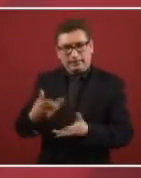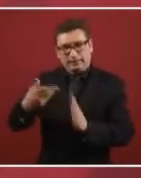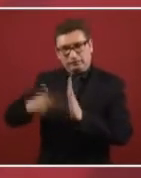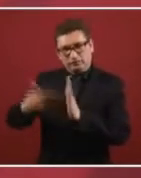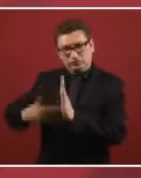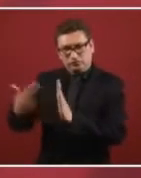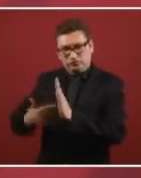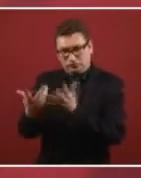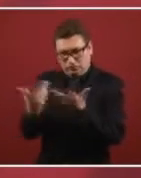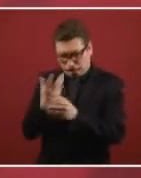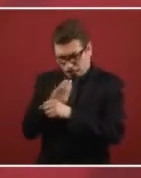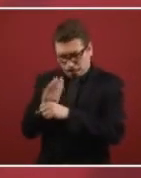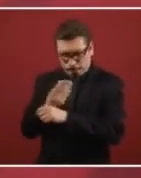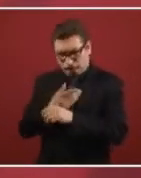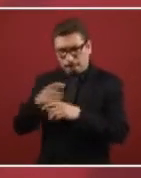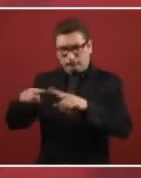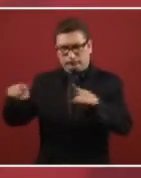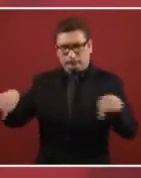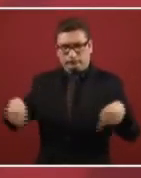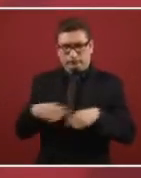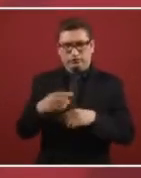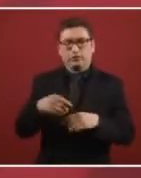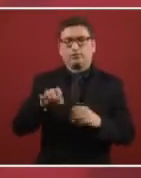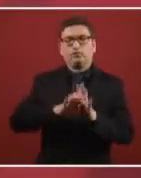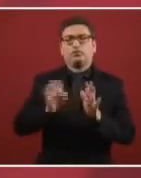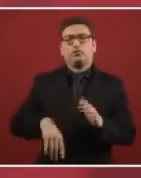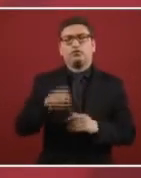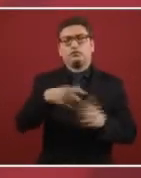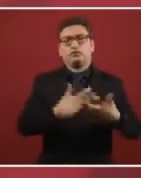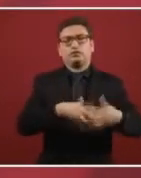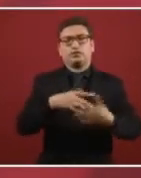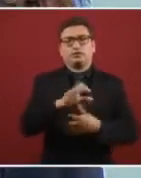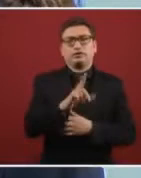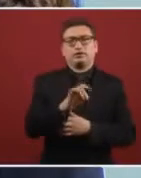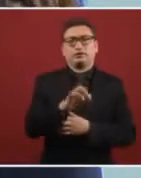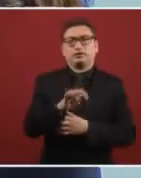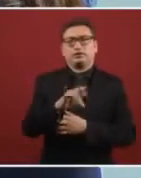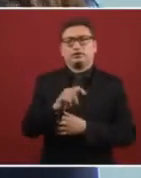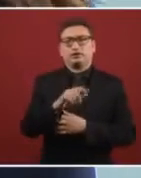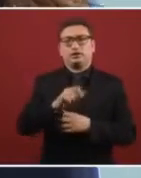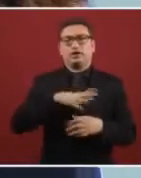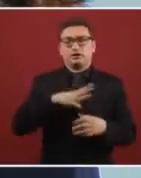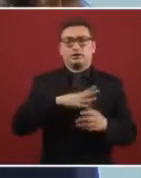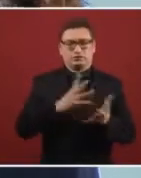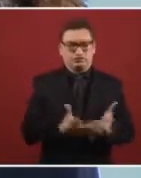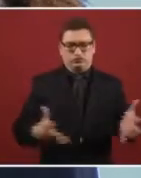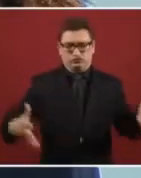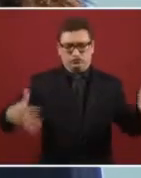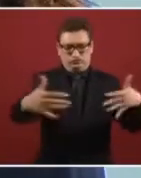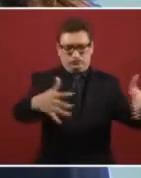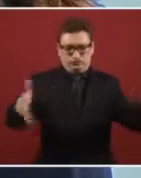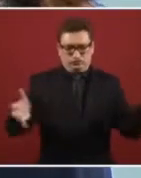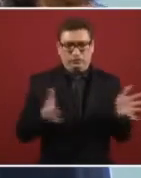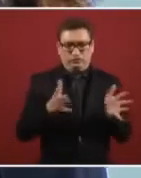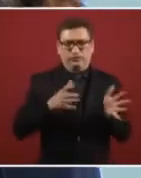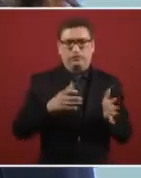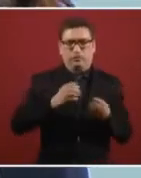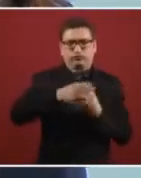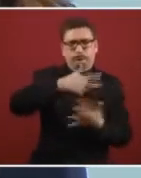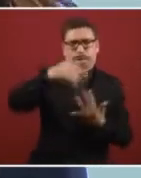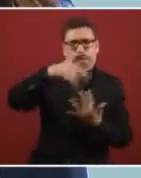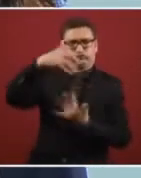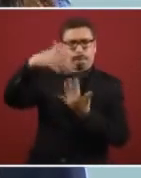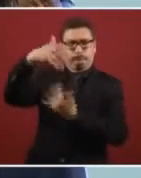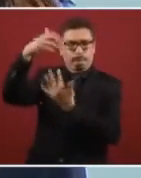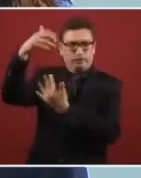technology. They made them there. For example, Caredeta has some these vapor